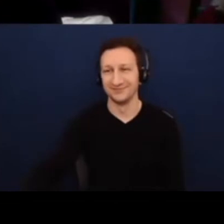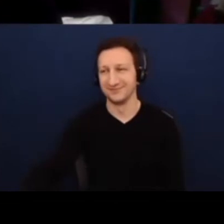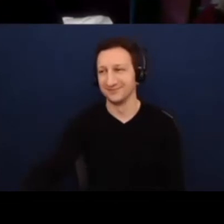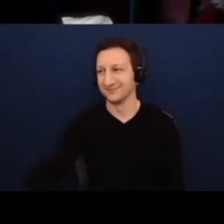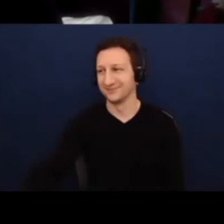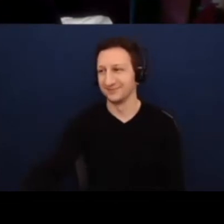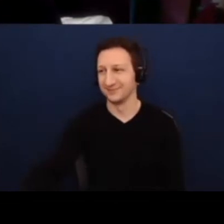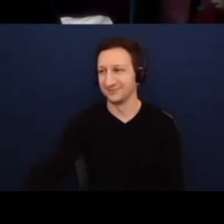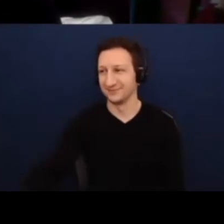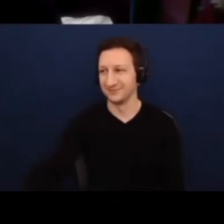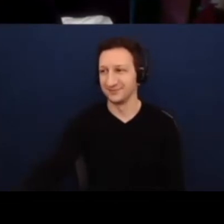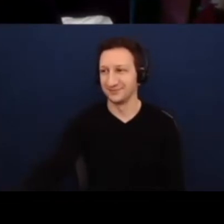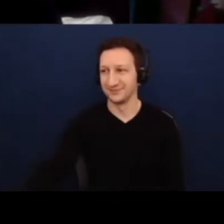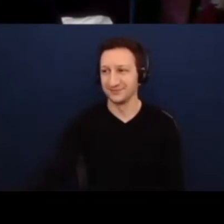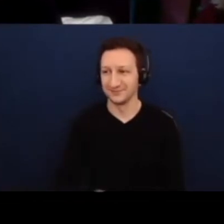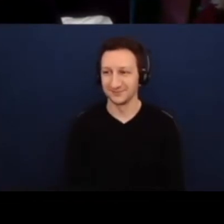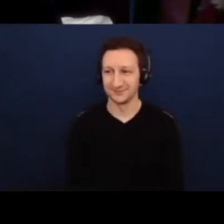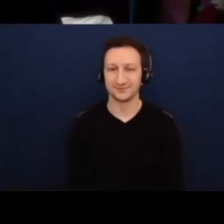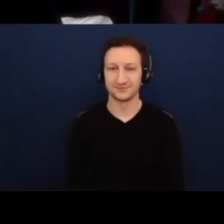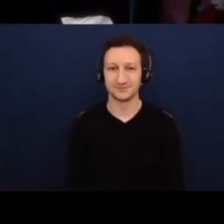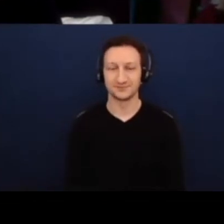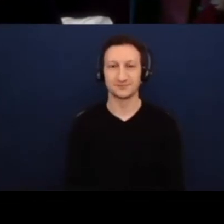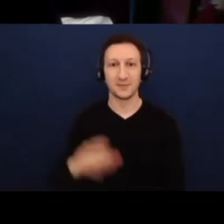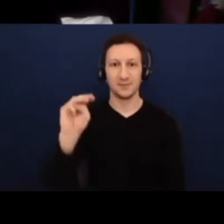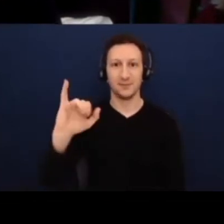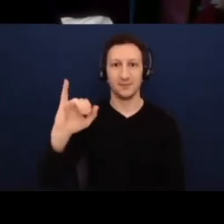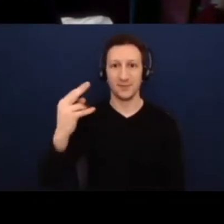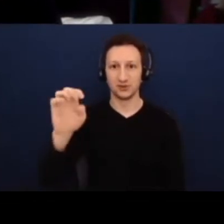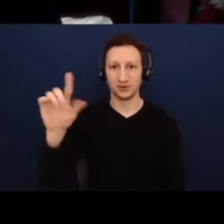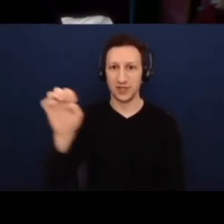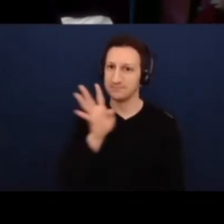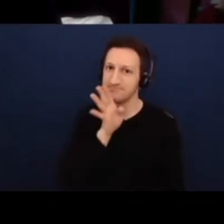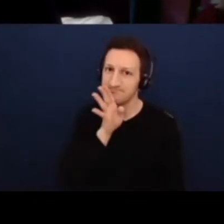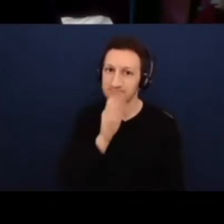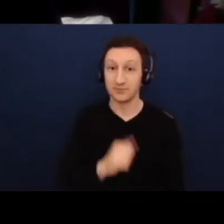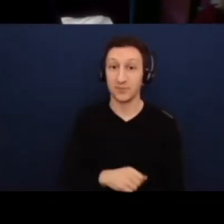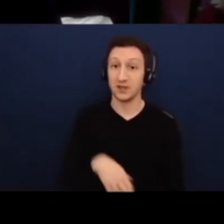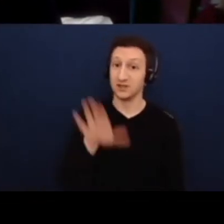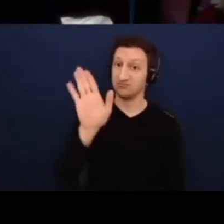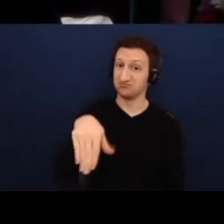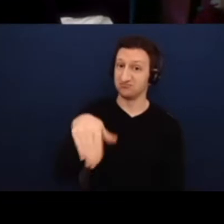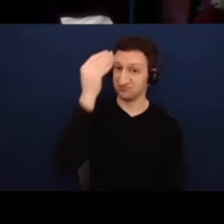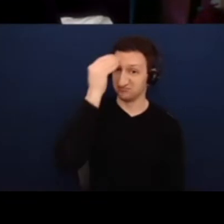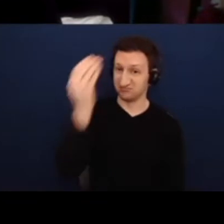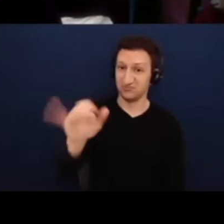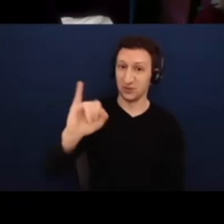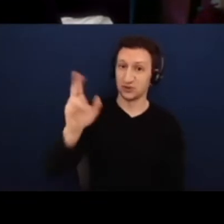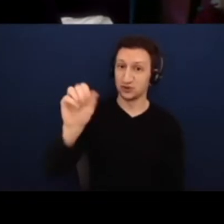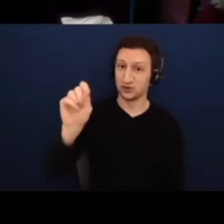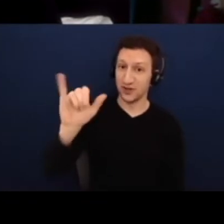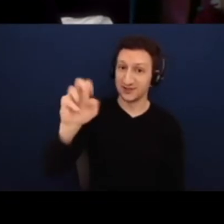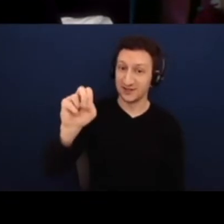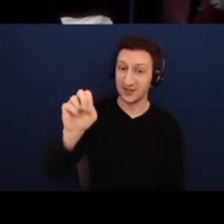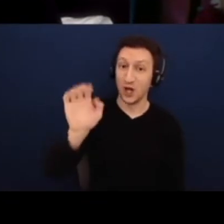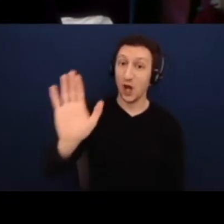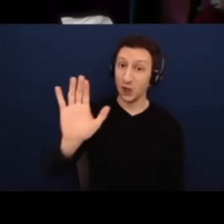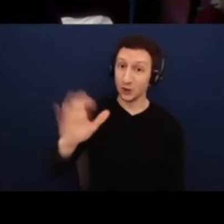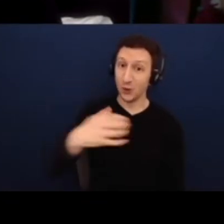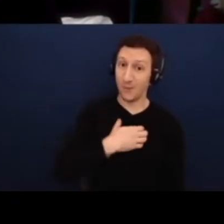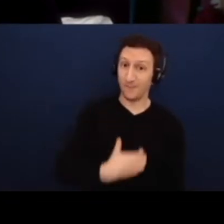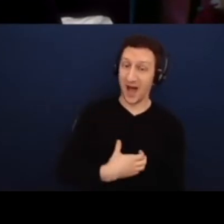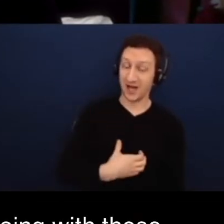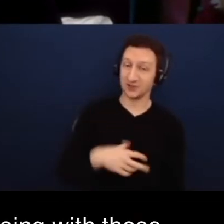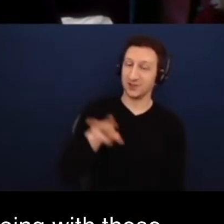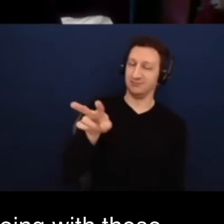Justin, really quite extraordinary. And Justin, your own investment and your passion has also grown so much from the first time we